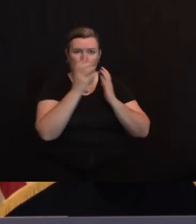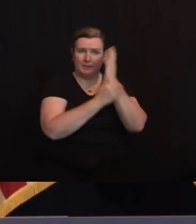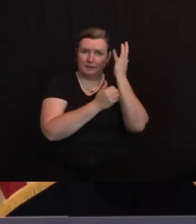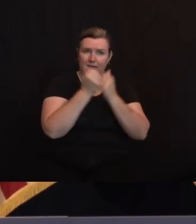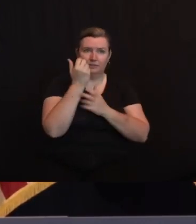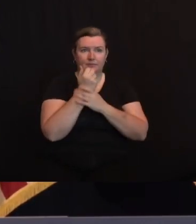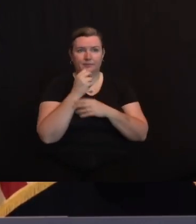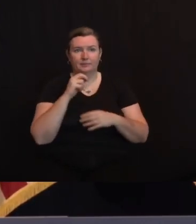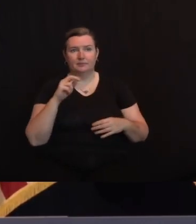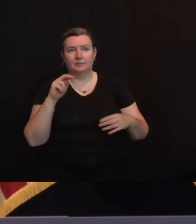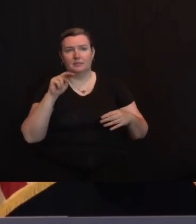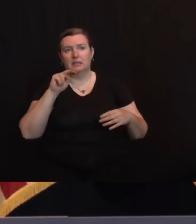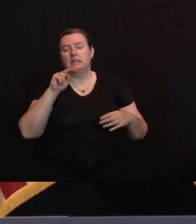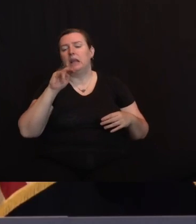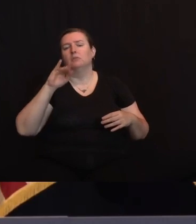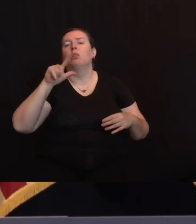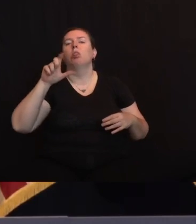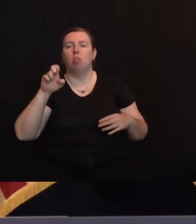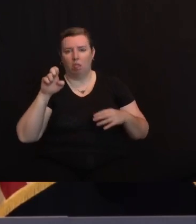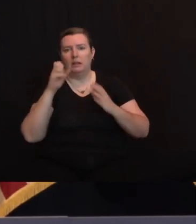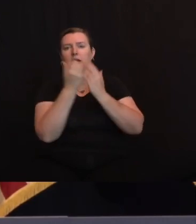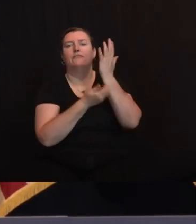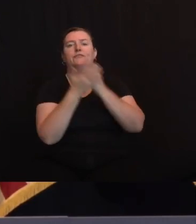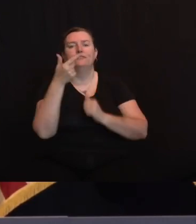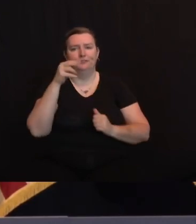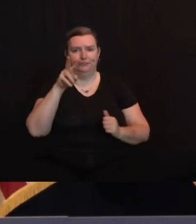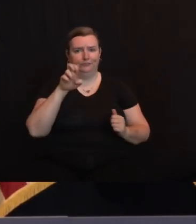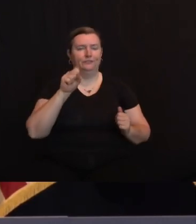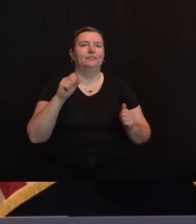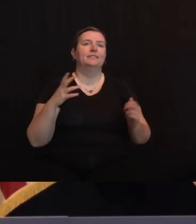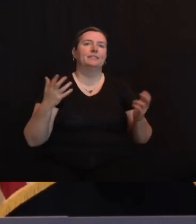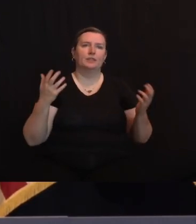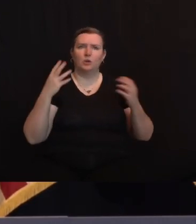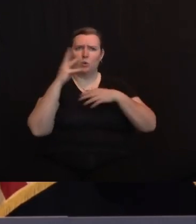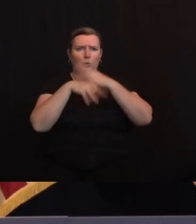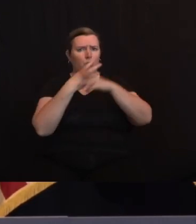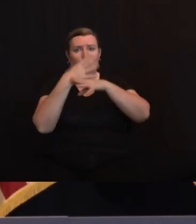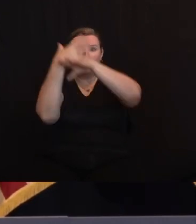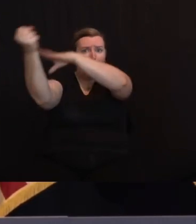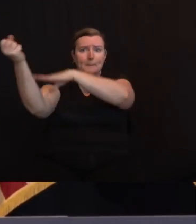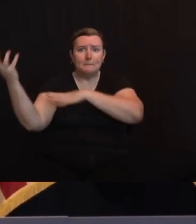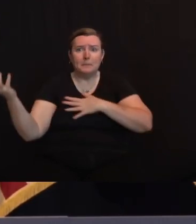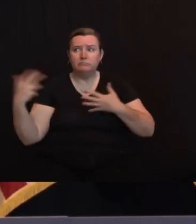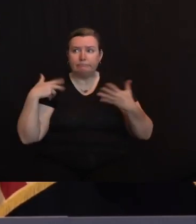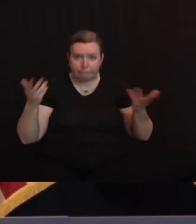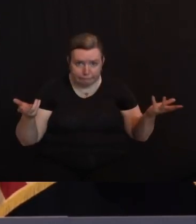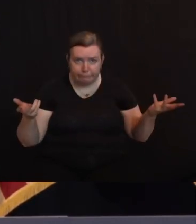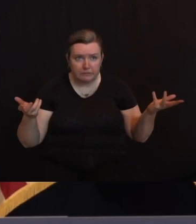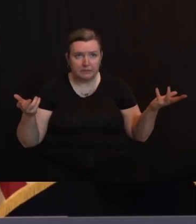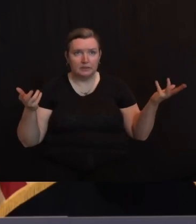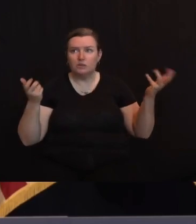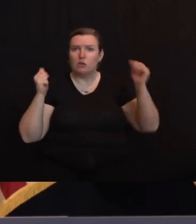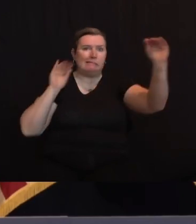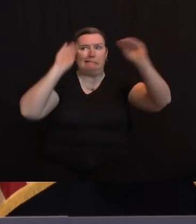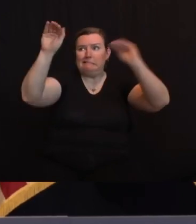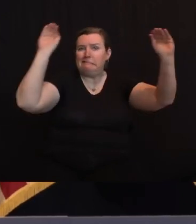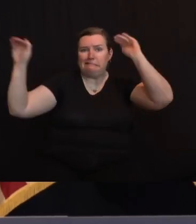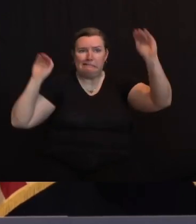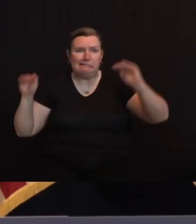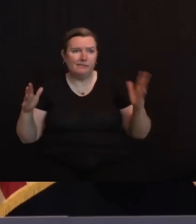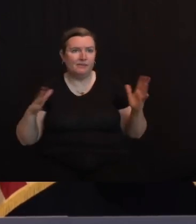a global shortage on gloves. So it is a daily conversation, and our logistics team in